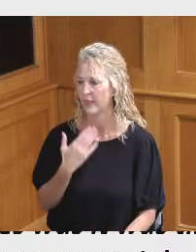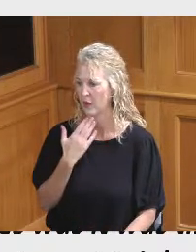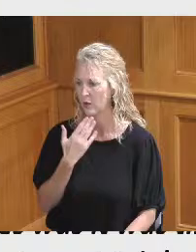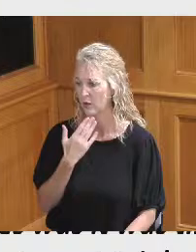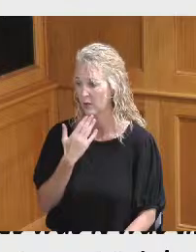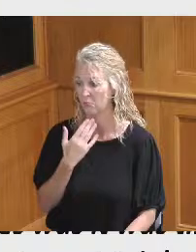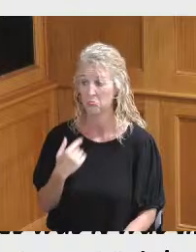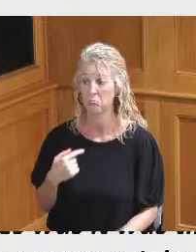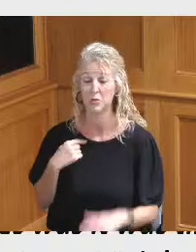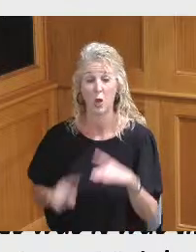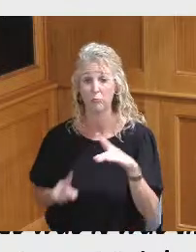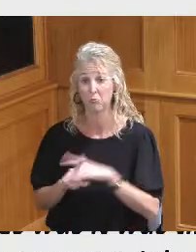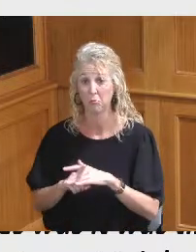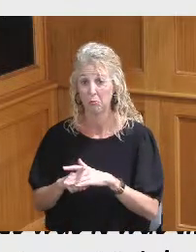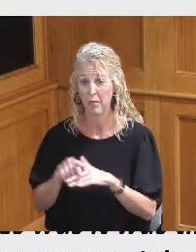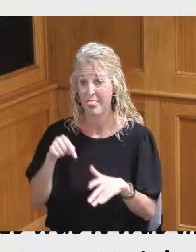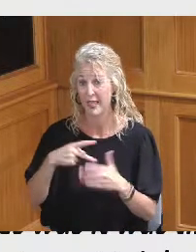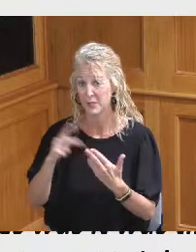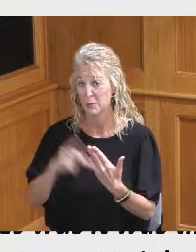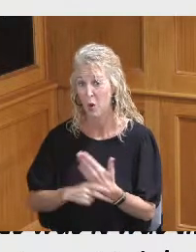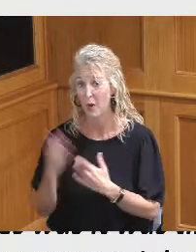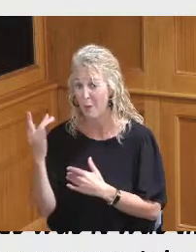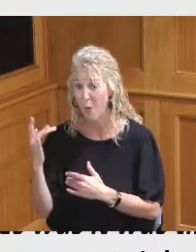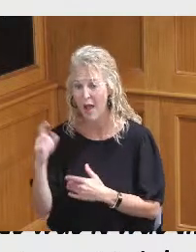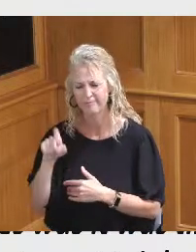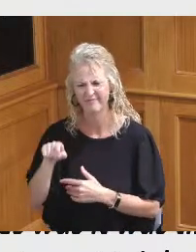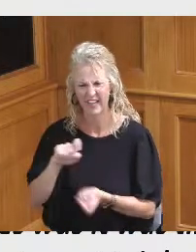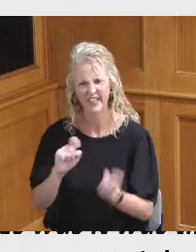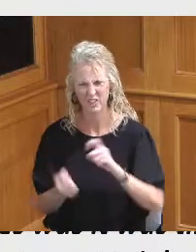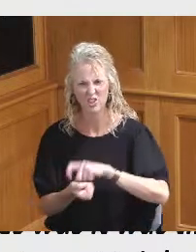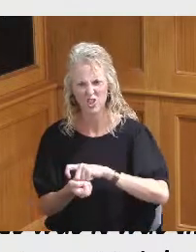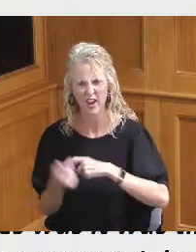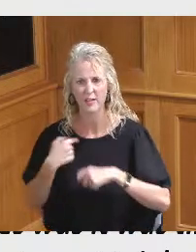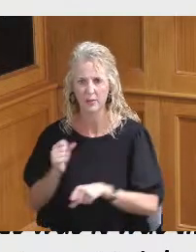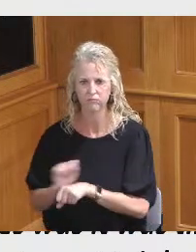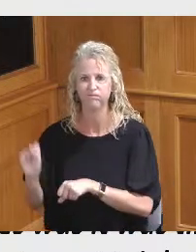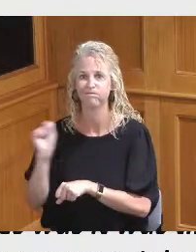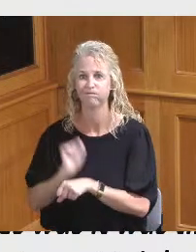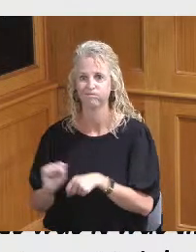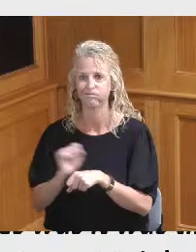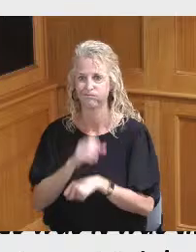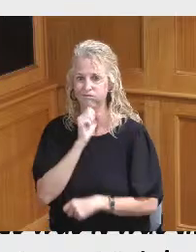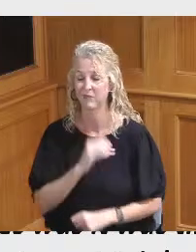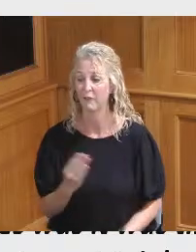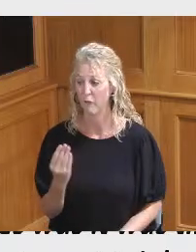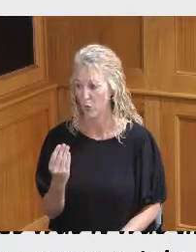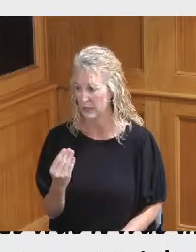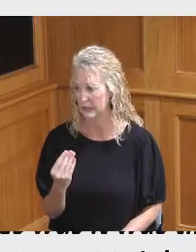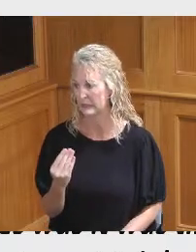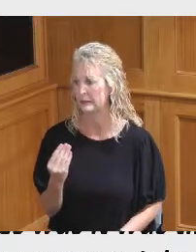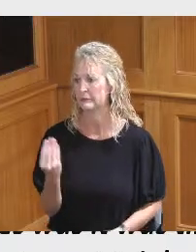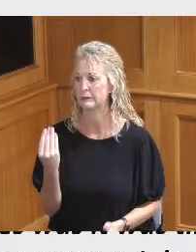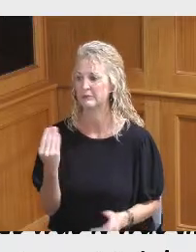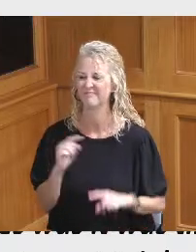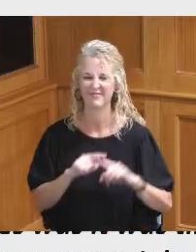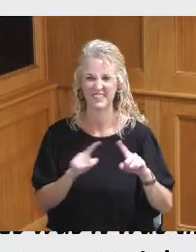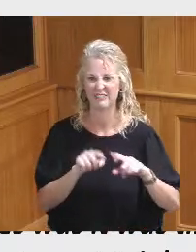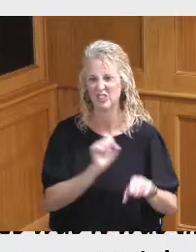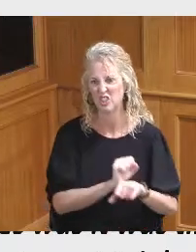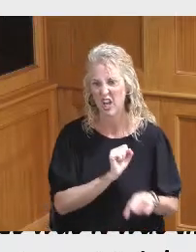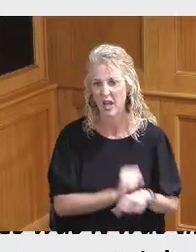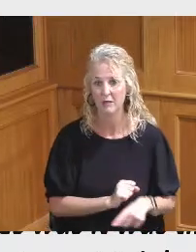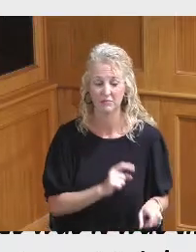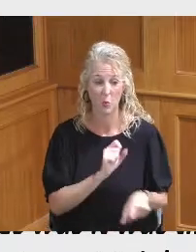"What brought me to Building Futures was it was time for a change. I've been working since I was 14, job after job. I made a